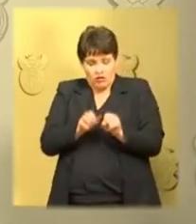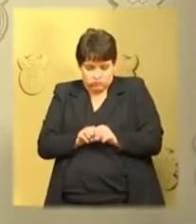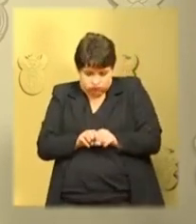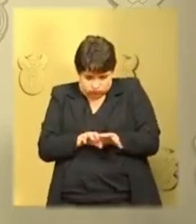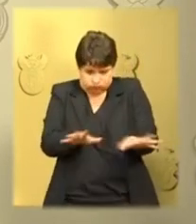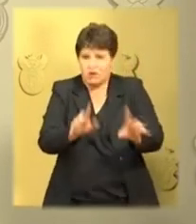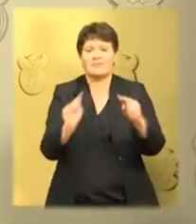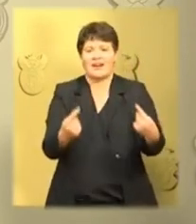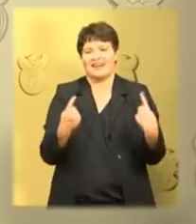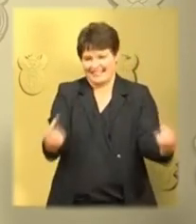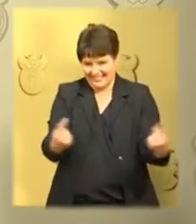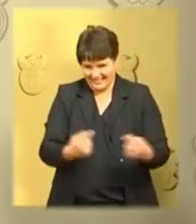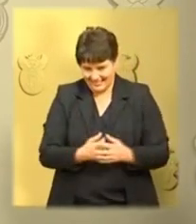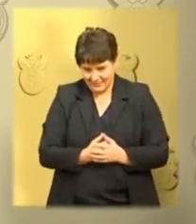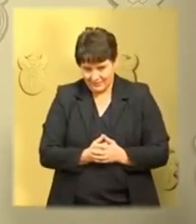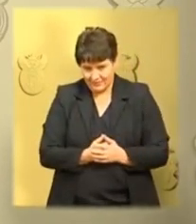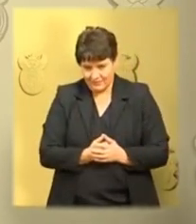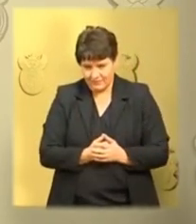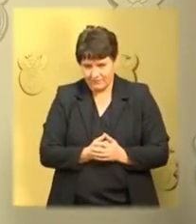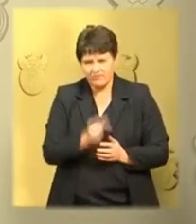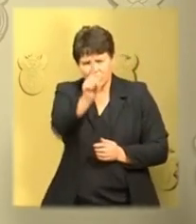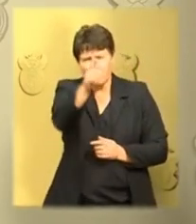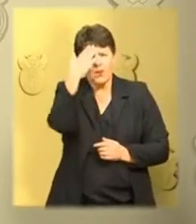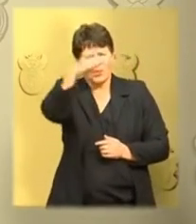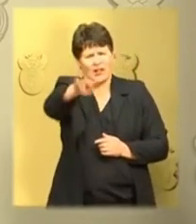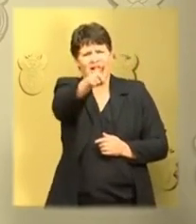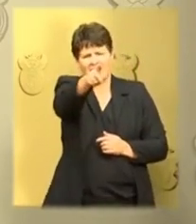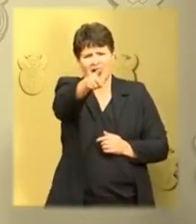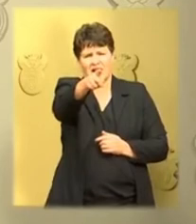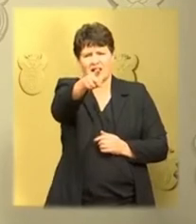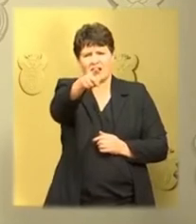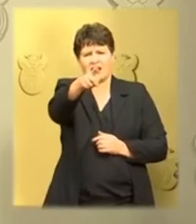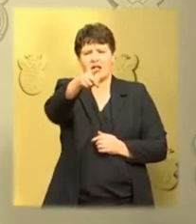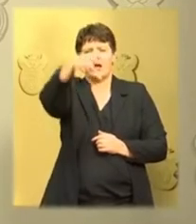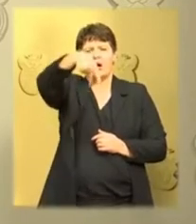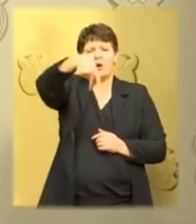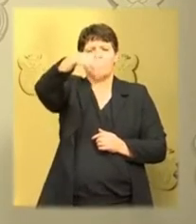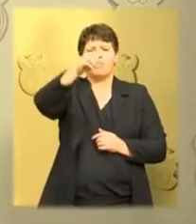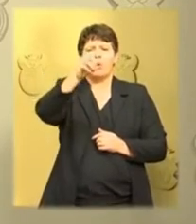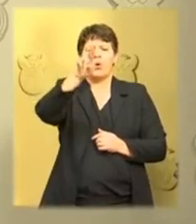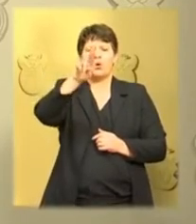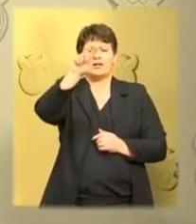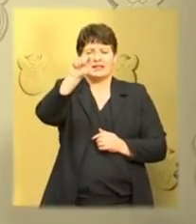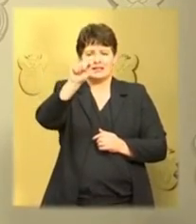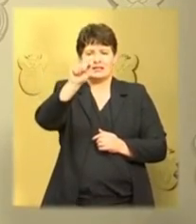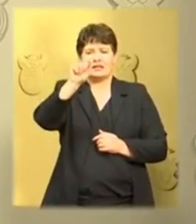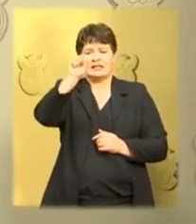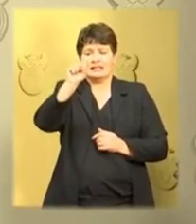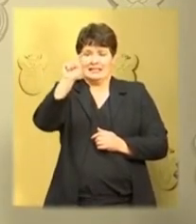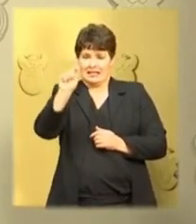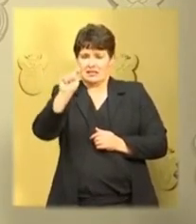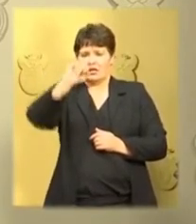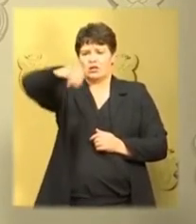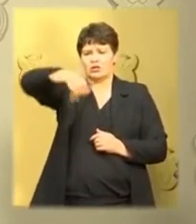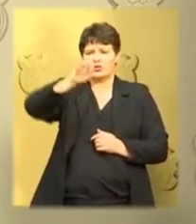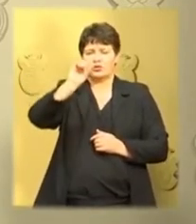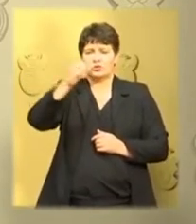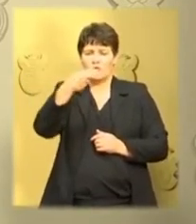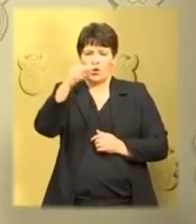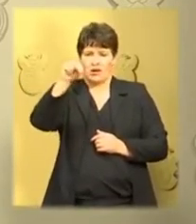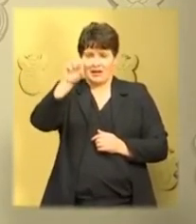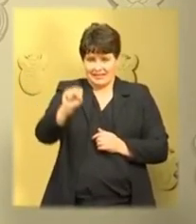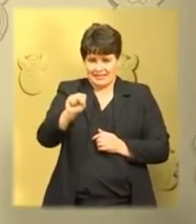for example, that just one funeral in Port St. John's in the Eastern Cape and one